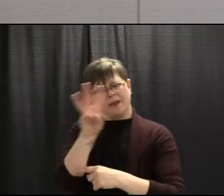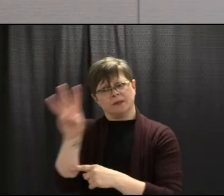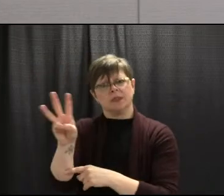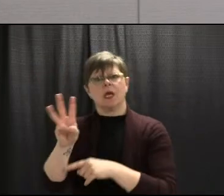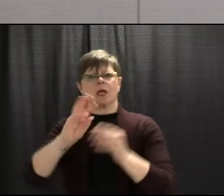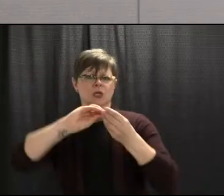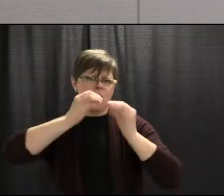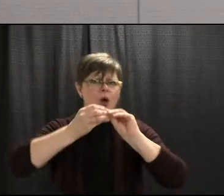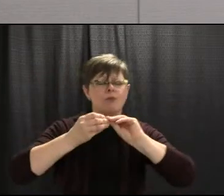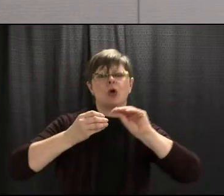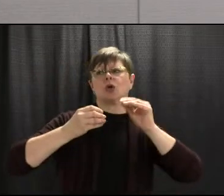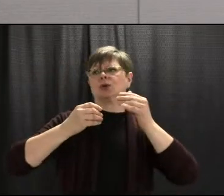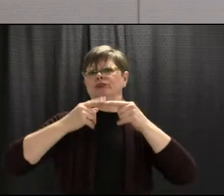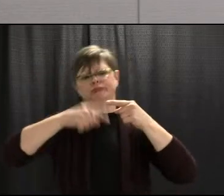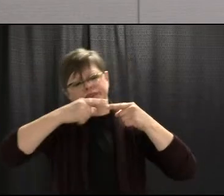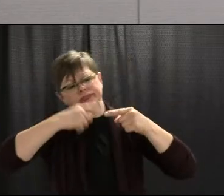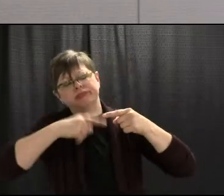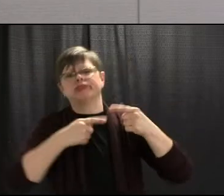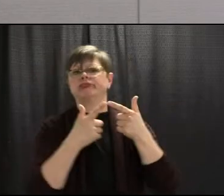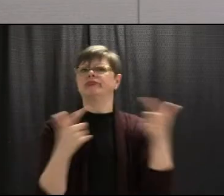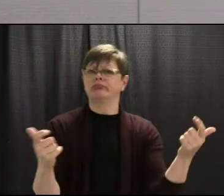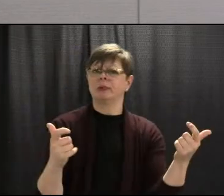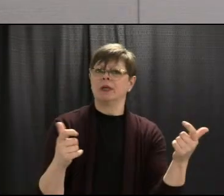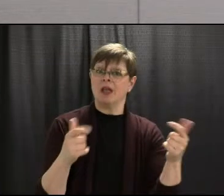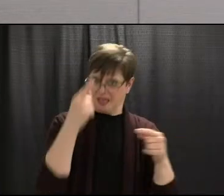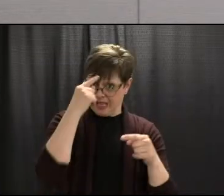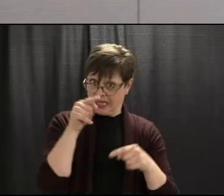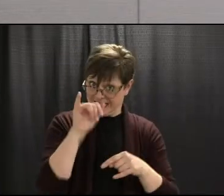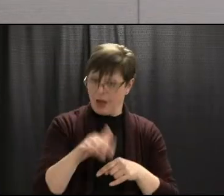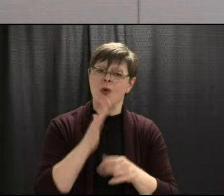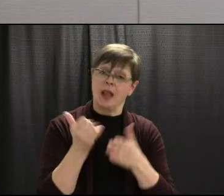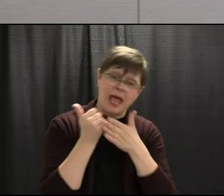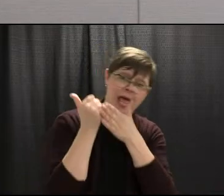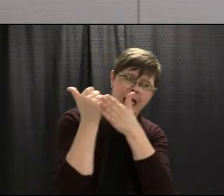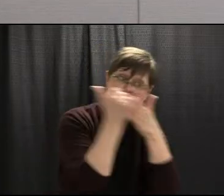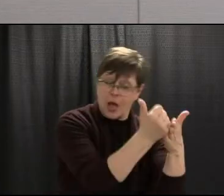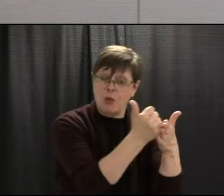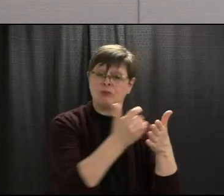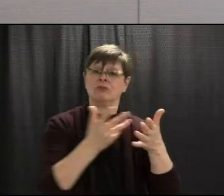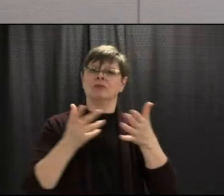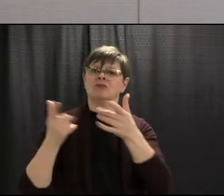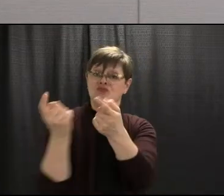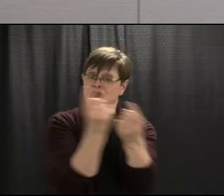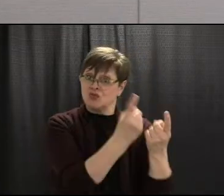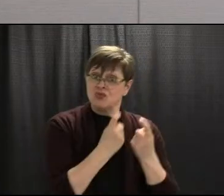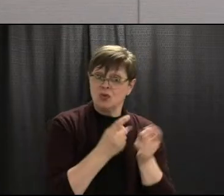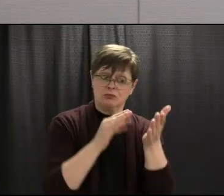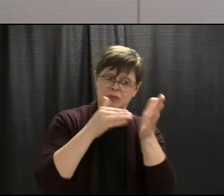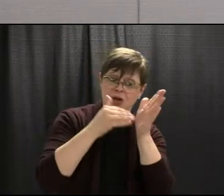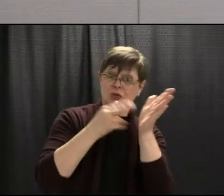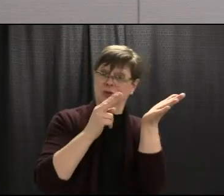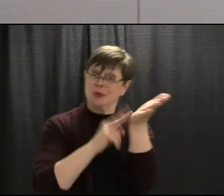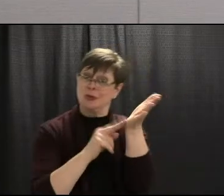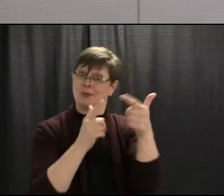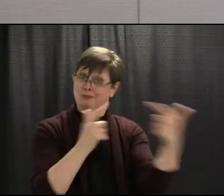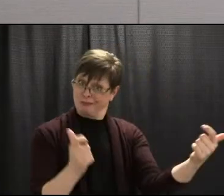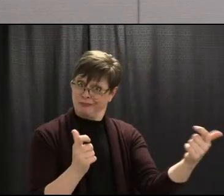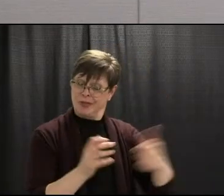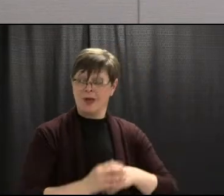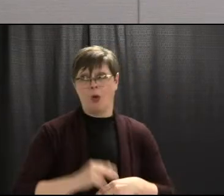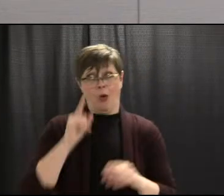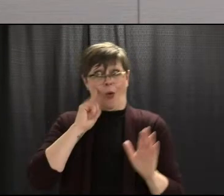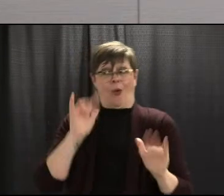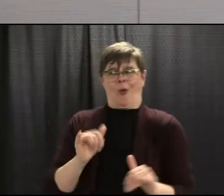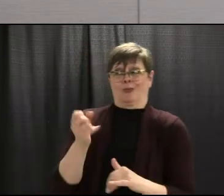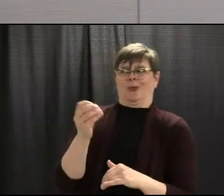help in terms of your recruitment nationally and internationally? We certainly hope so. I've heard from